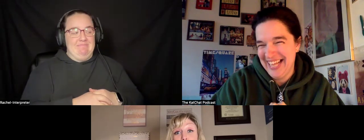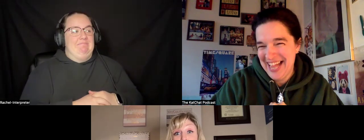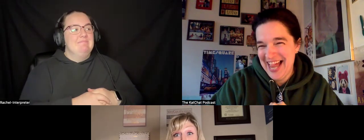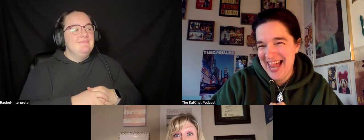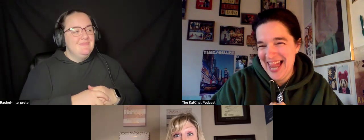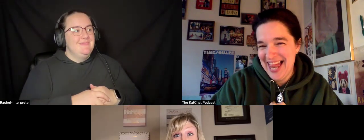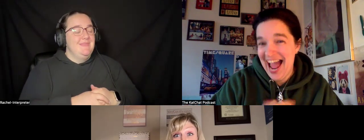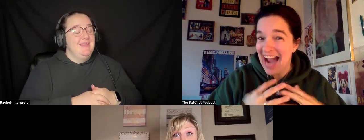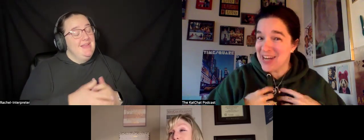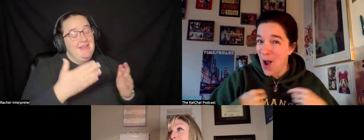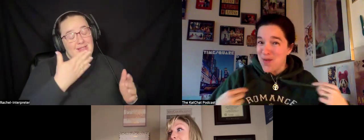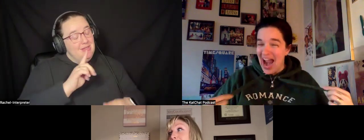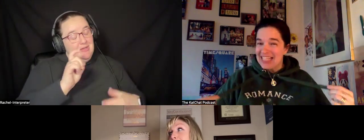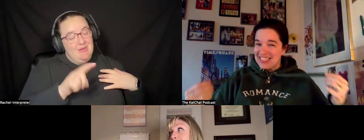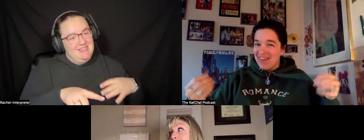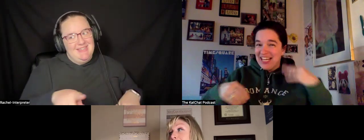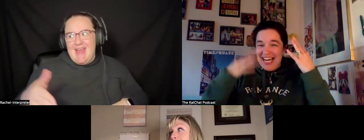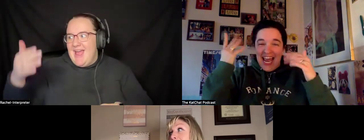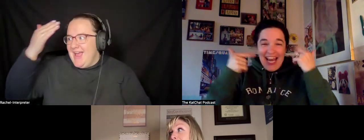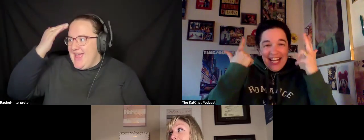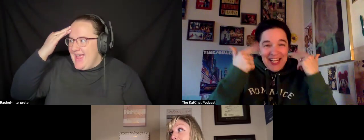That's a great question. I know, right?